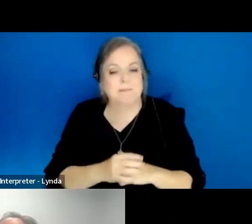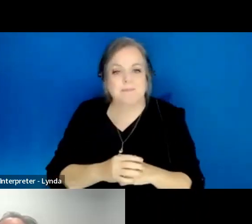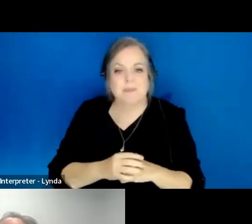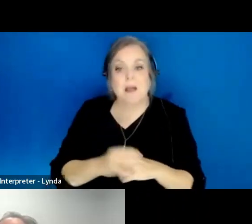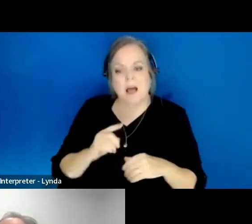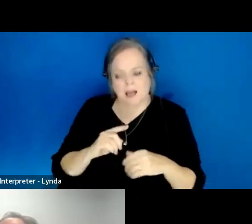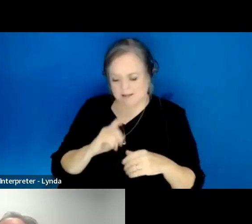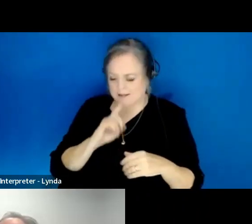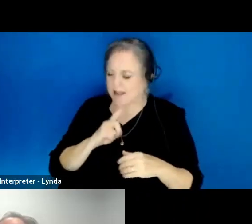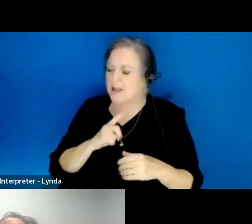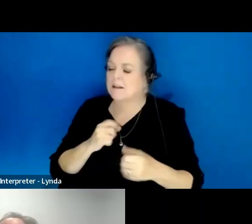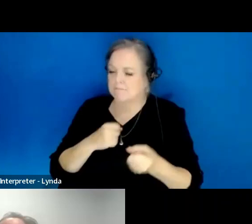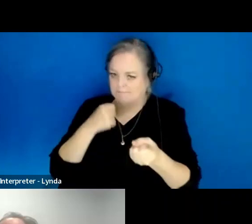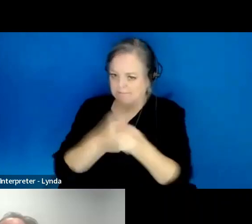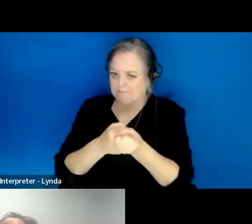am all for it.